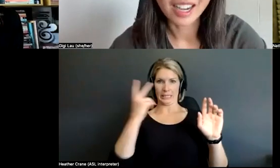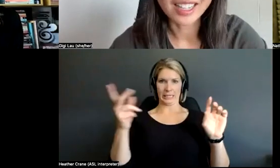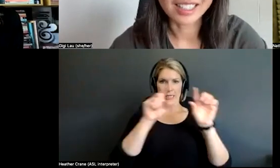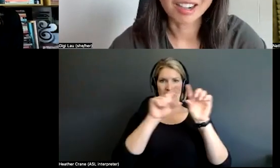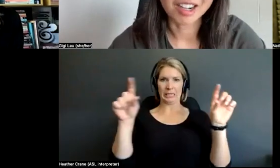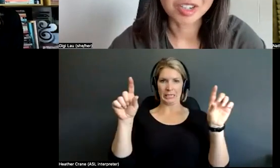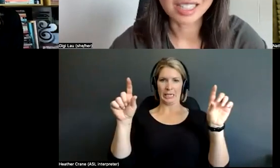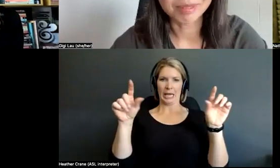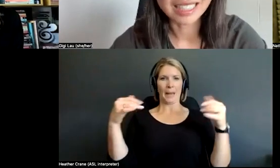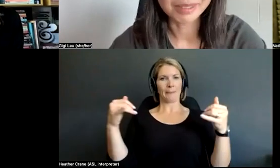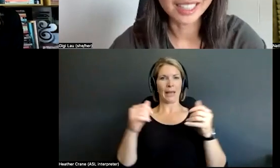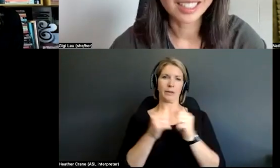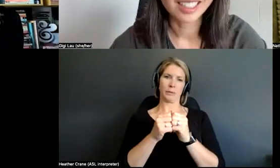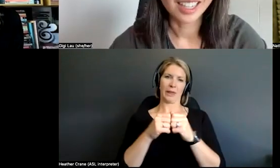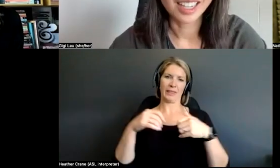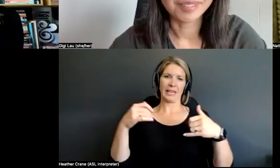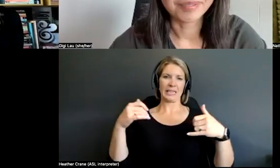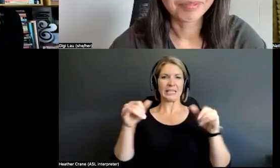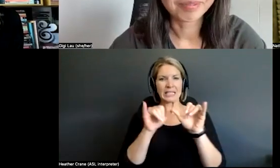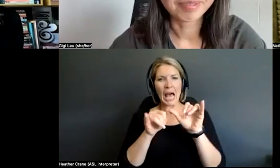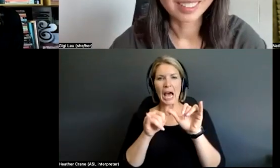with size and contrast and placement.